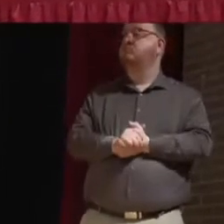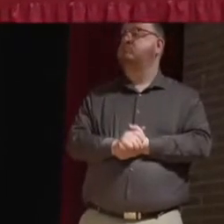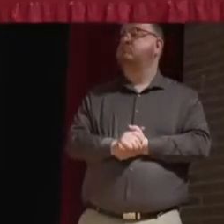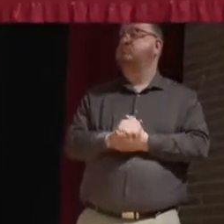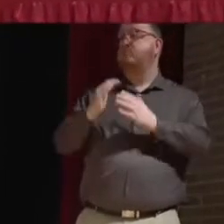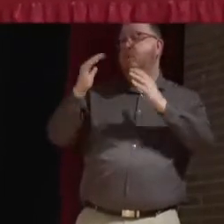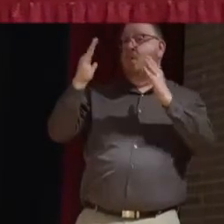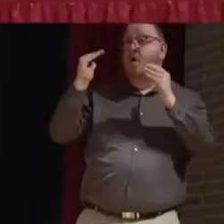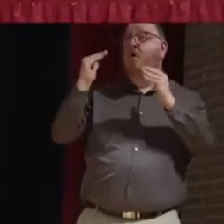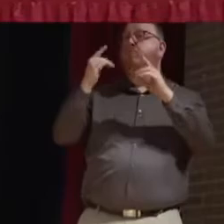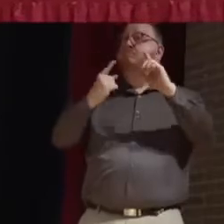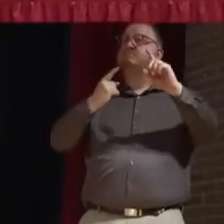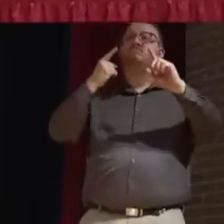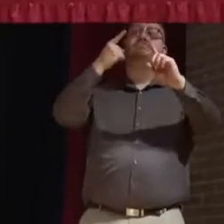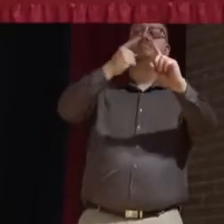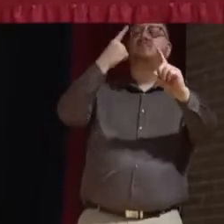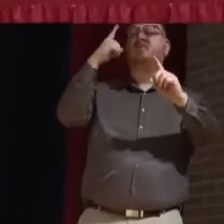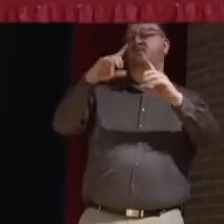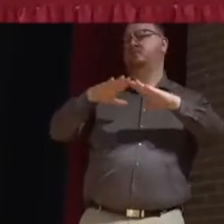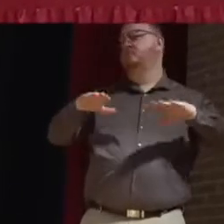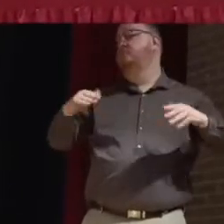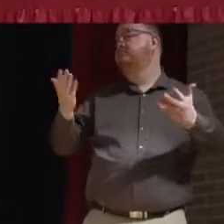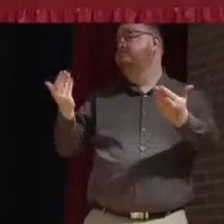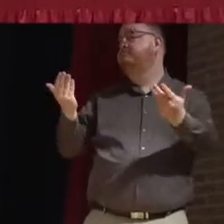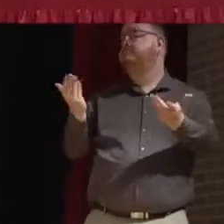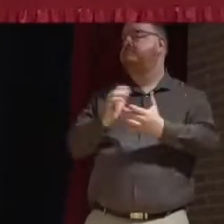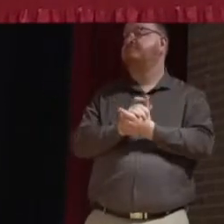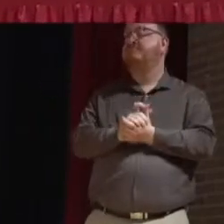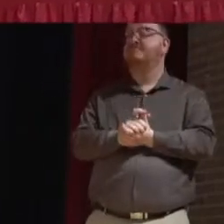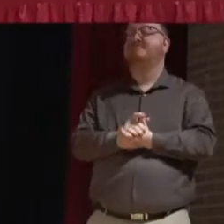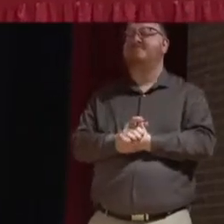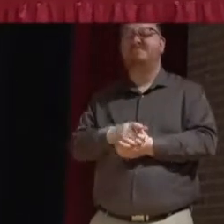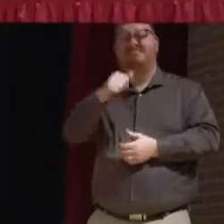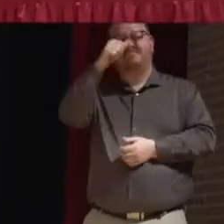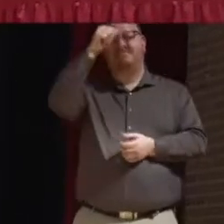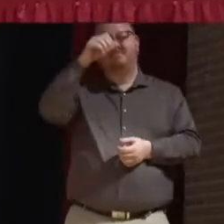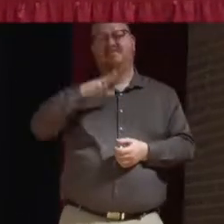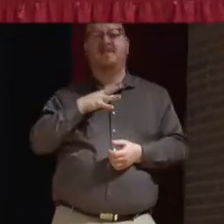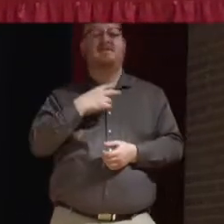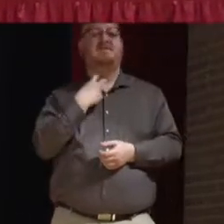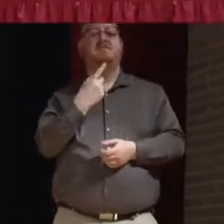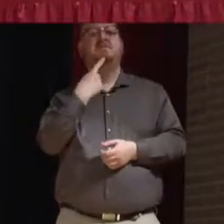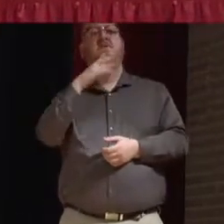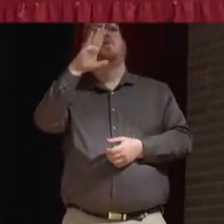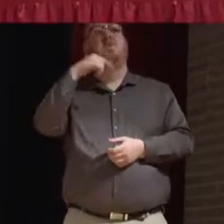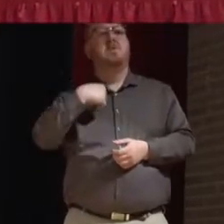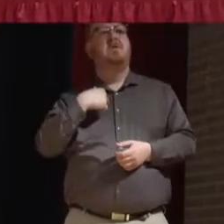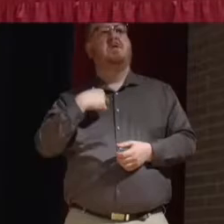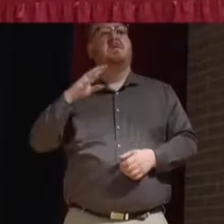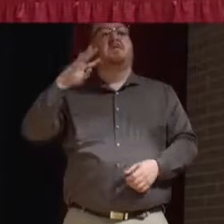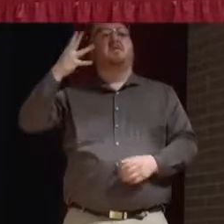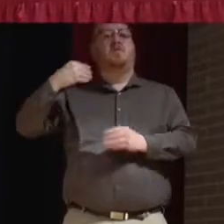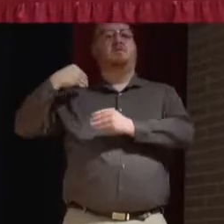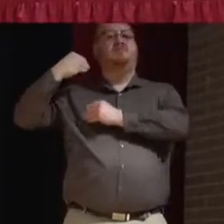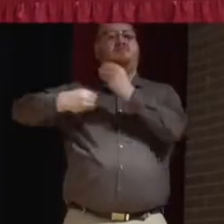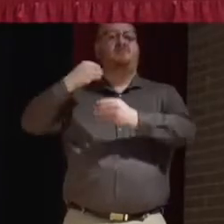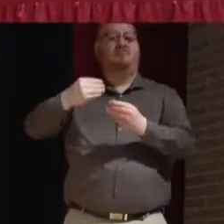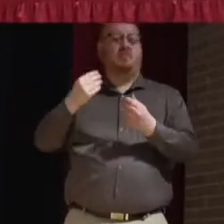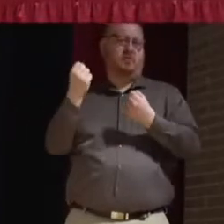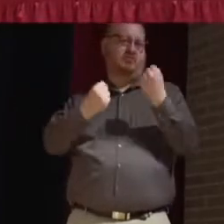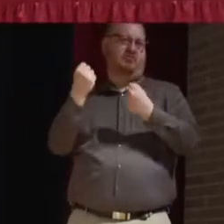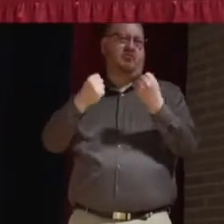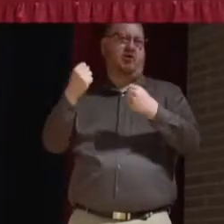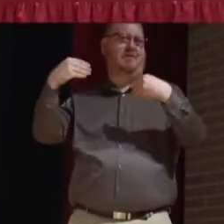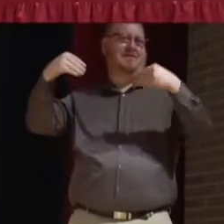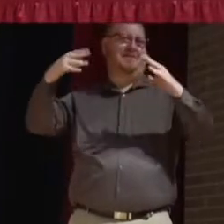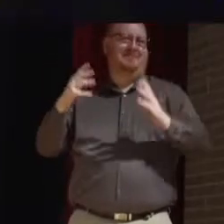and aspirations for their kids as adults? I guess I'll go. I know I'm a fourth generation car dealer, and